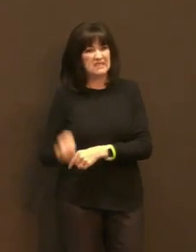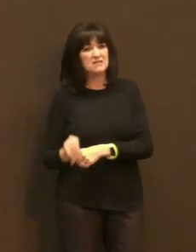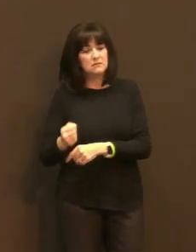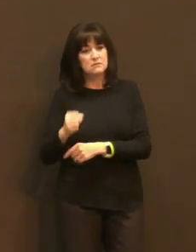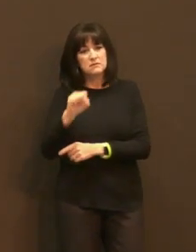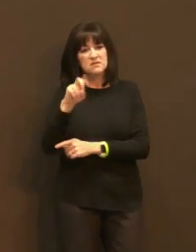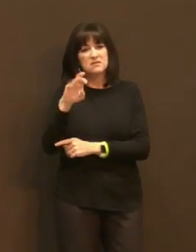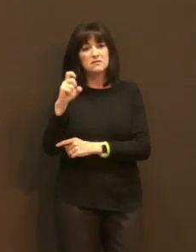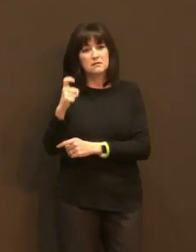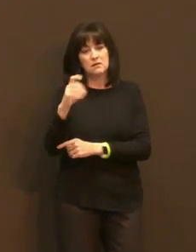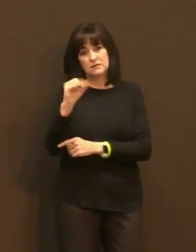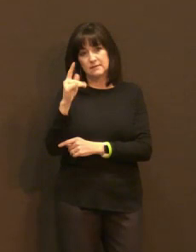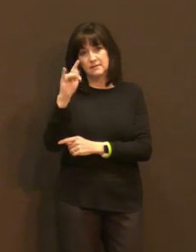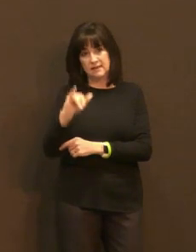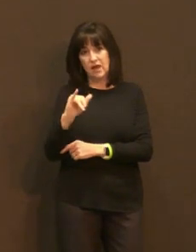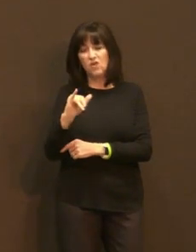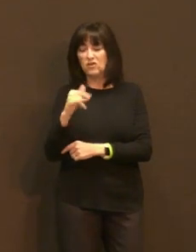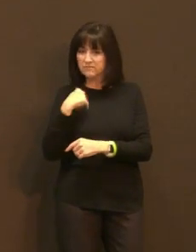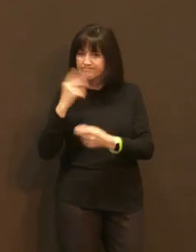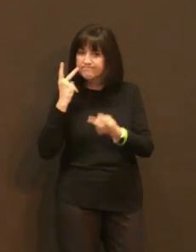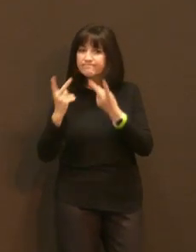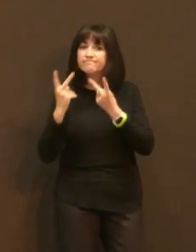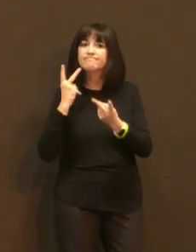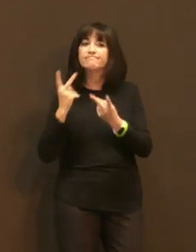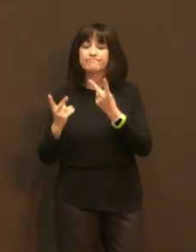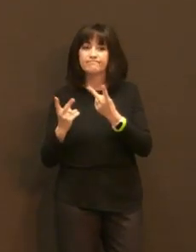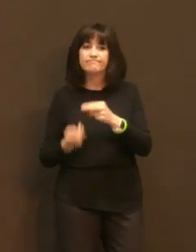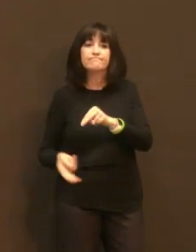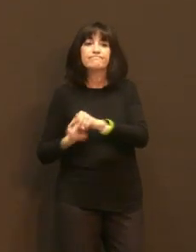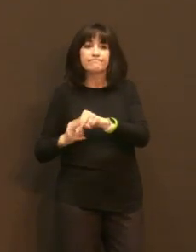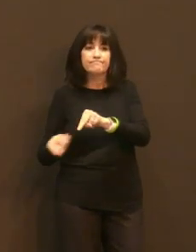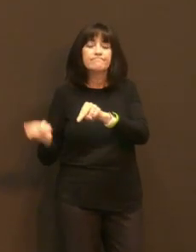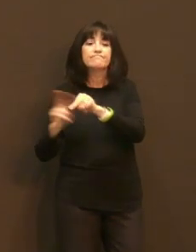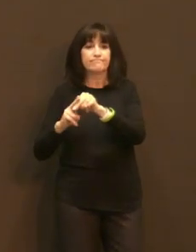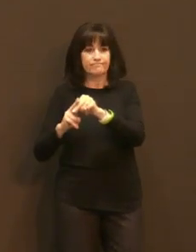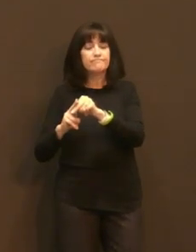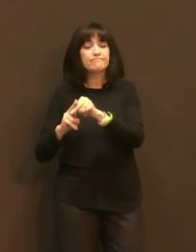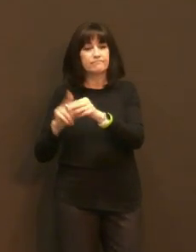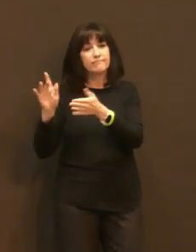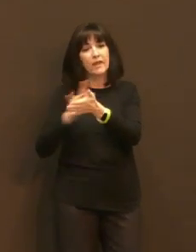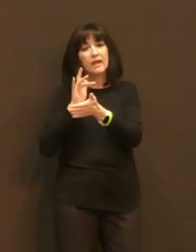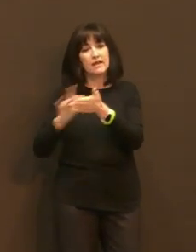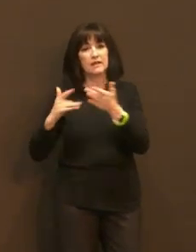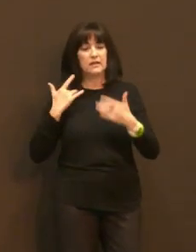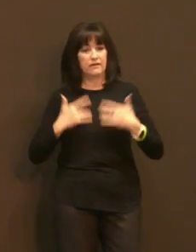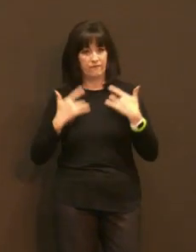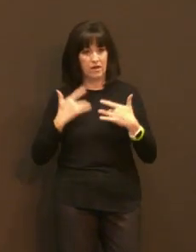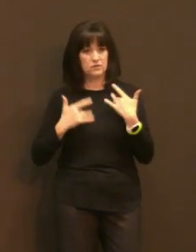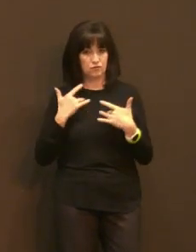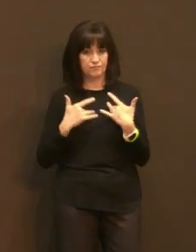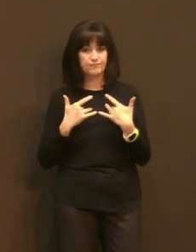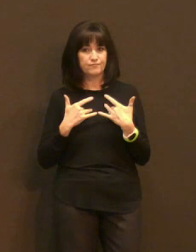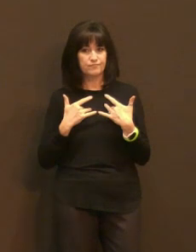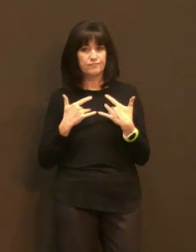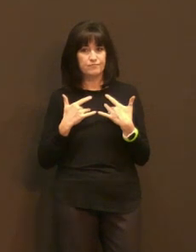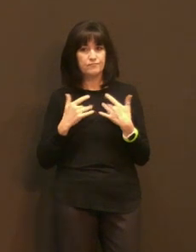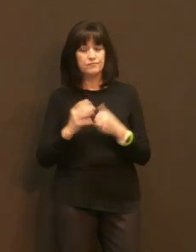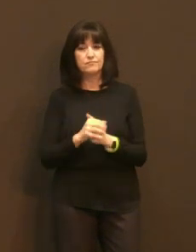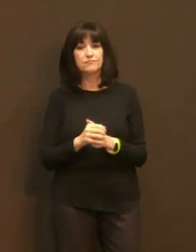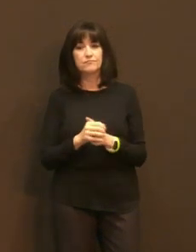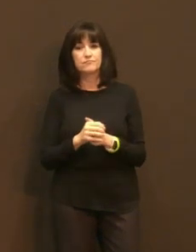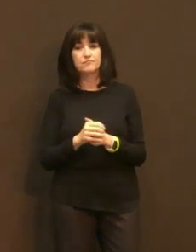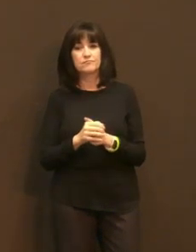in infection, we are working in those three focus areas